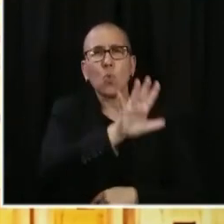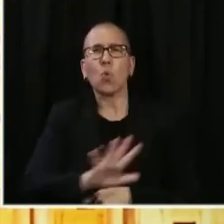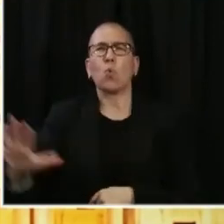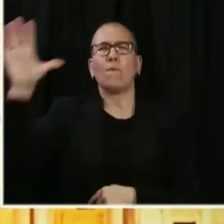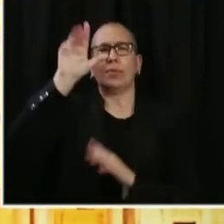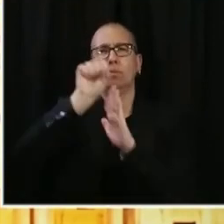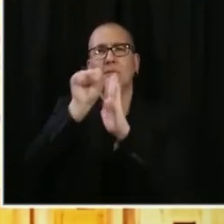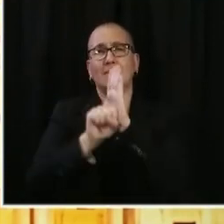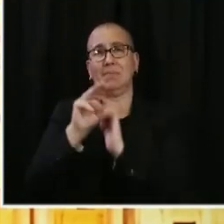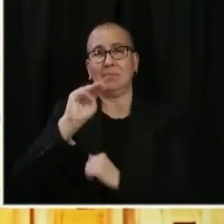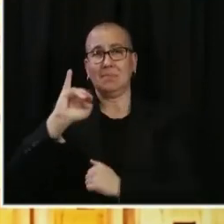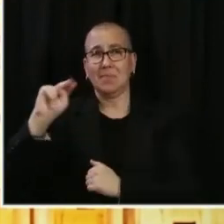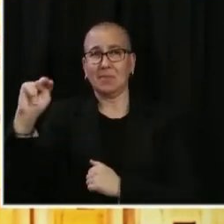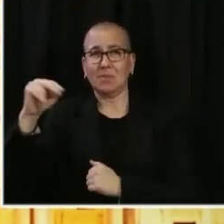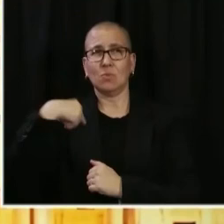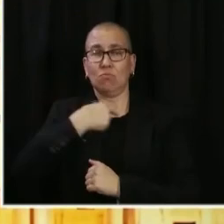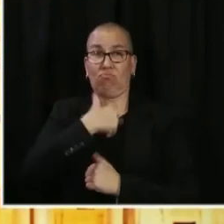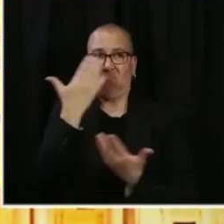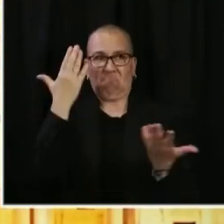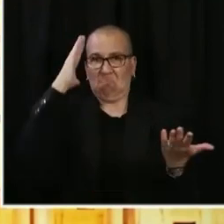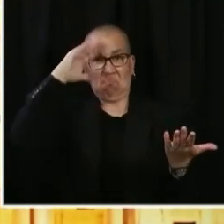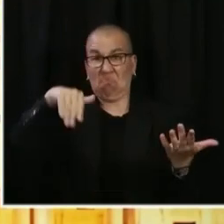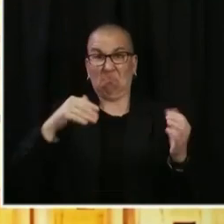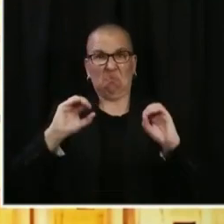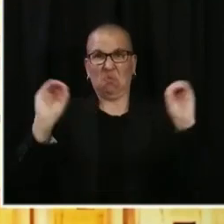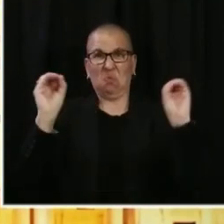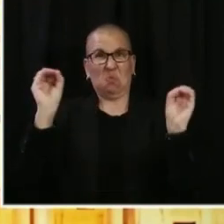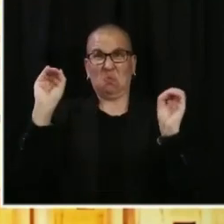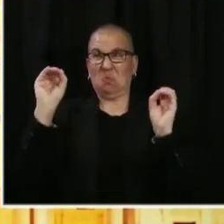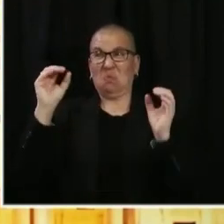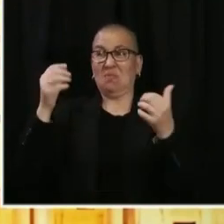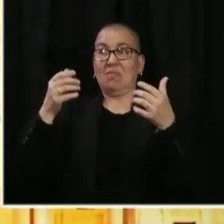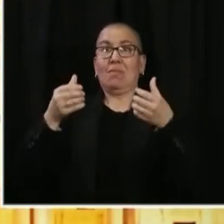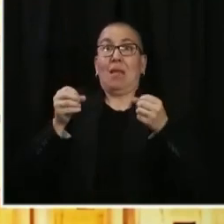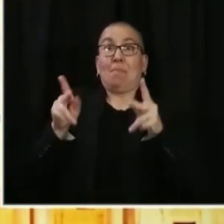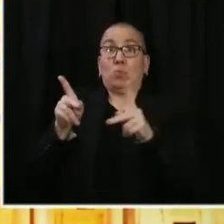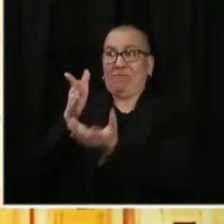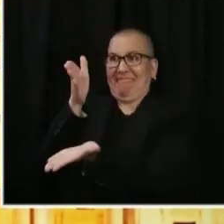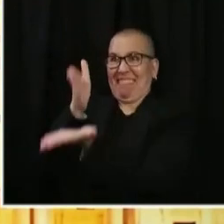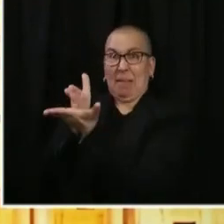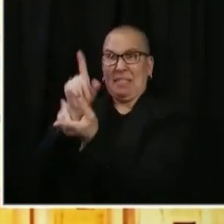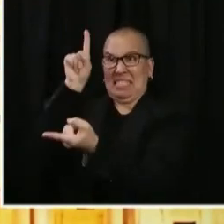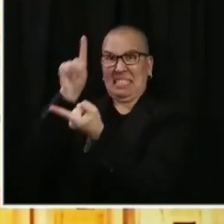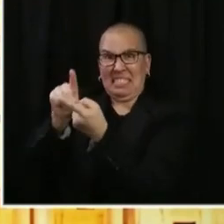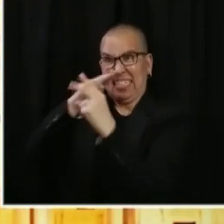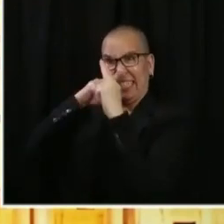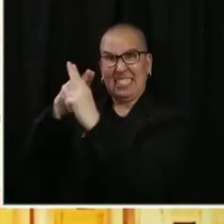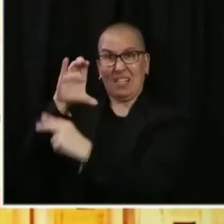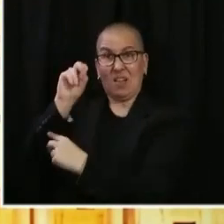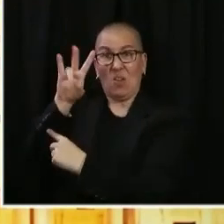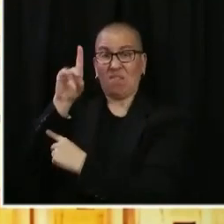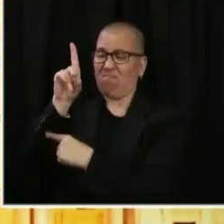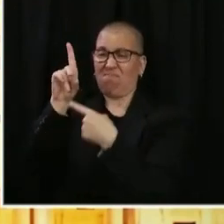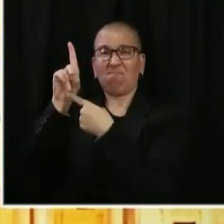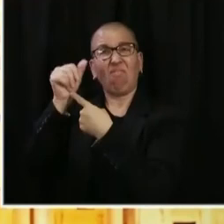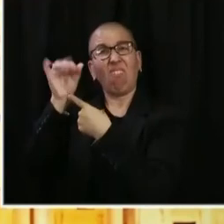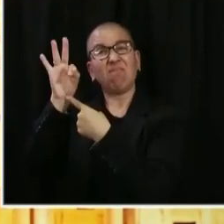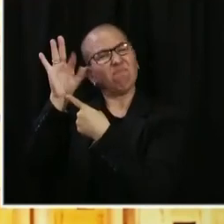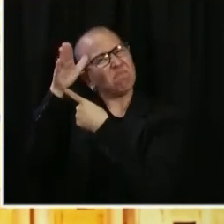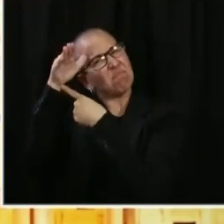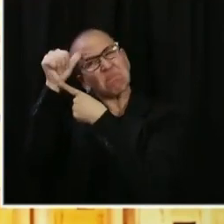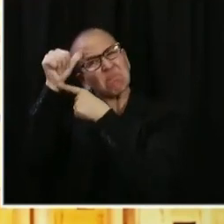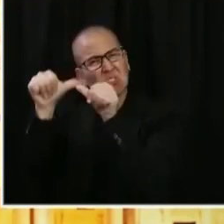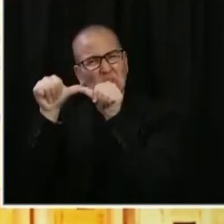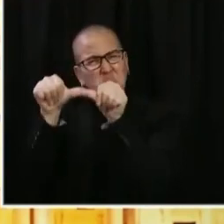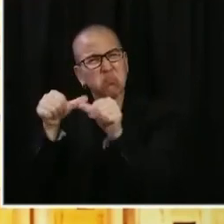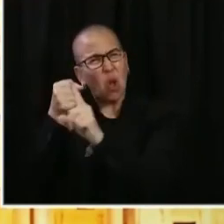We know there's no stopping the storm of COVID-19 from hitting Minnesota, but we've prepared for it. We've successfully pushed out and reduced the peak of